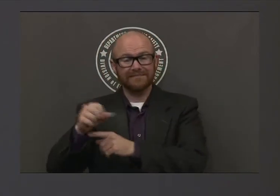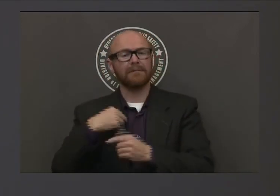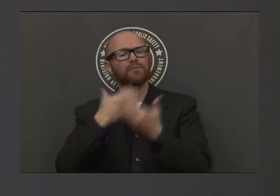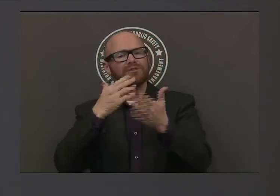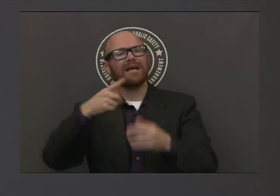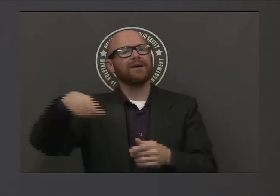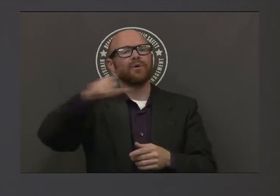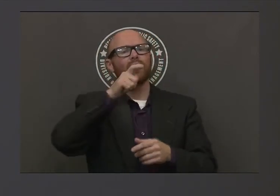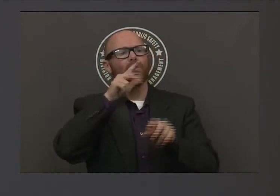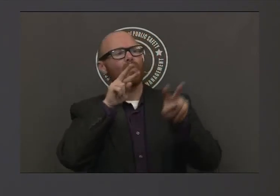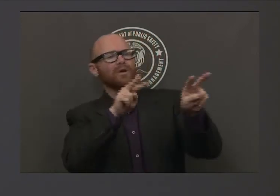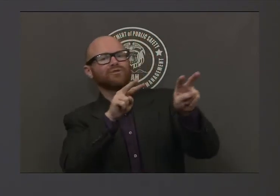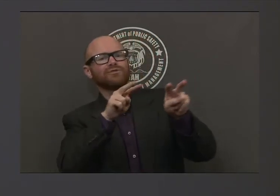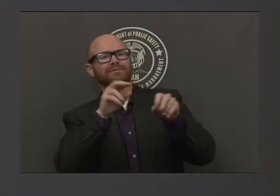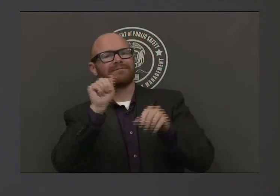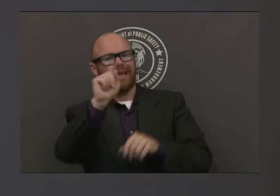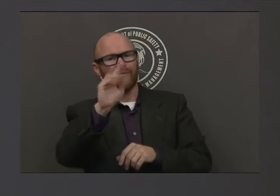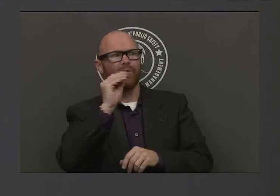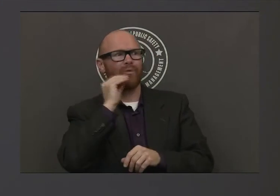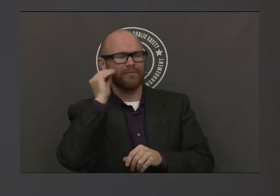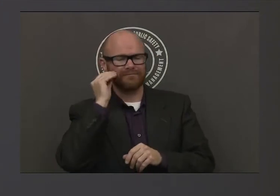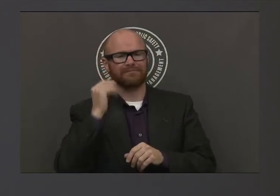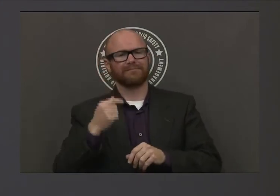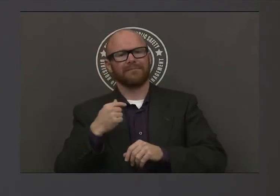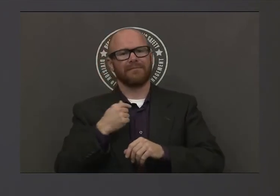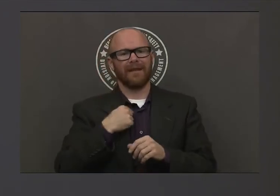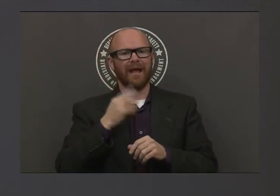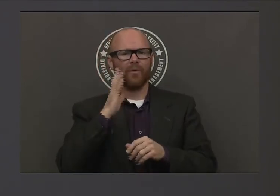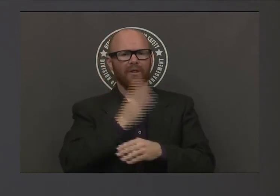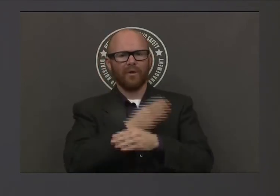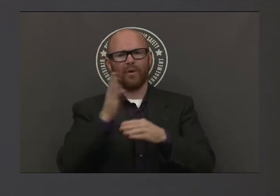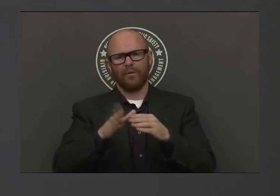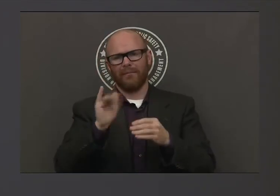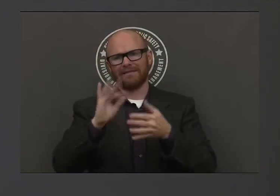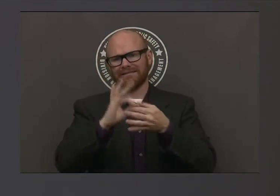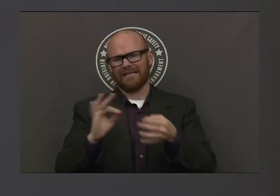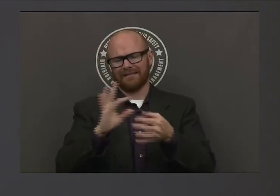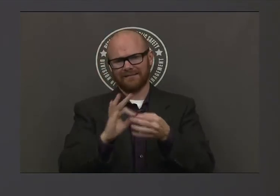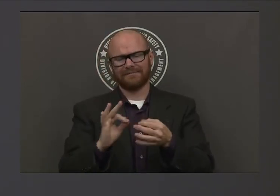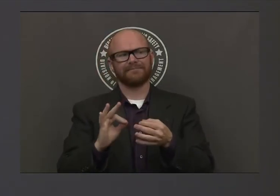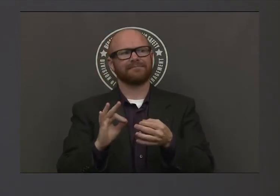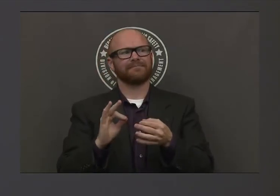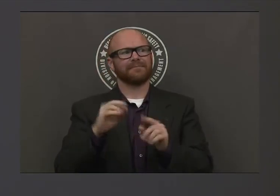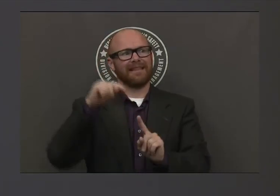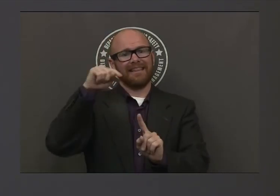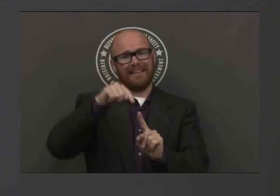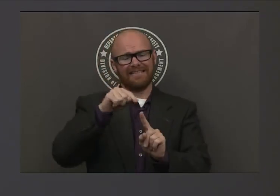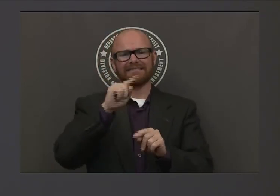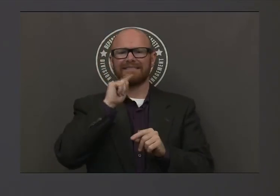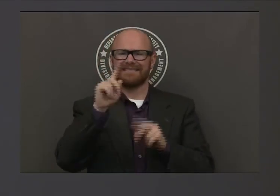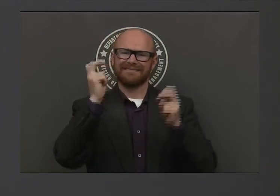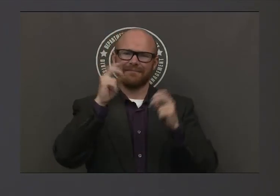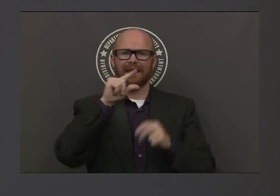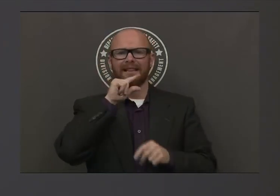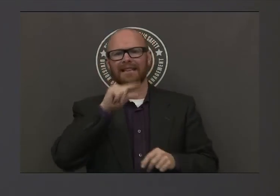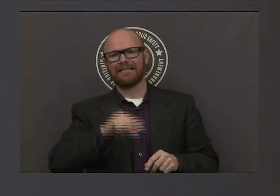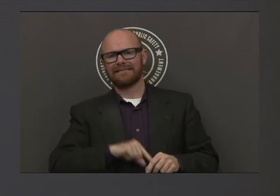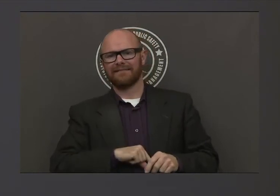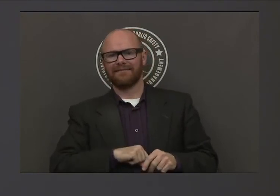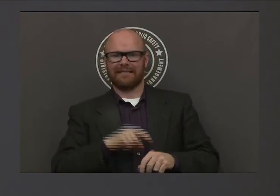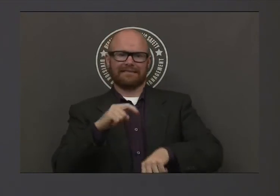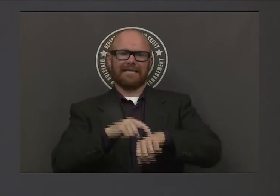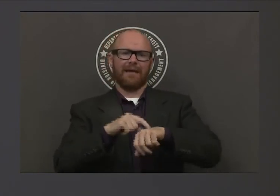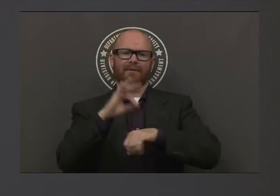this. I'll just conclude by saying what I said last week. Again, this is kind of a Thanksgiving time of year. We just